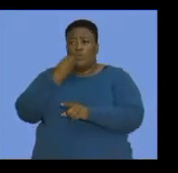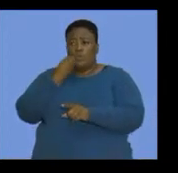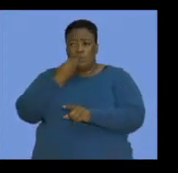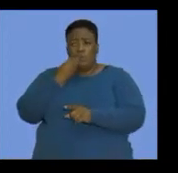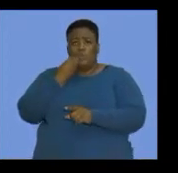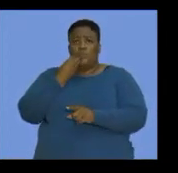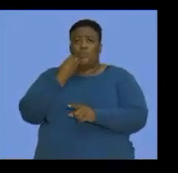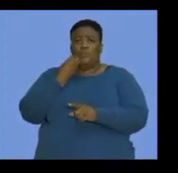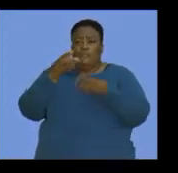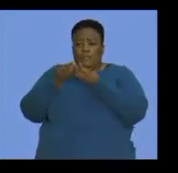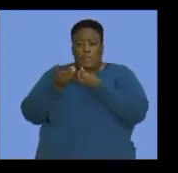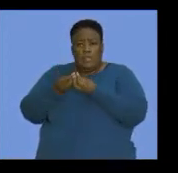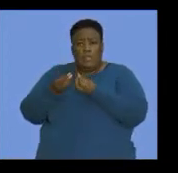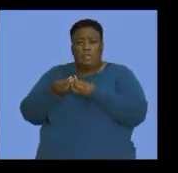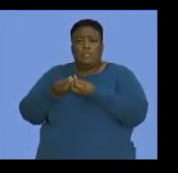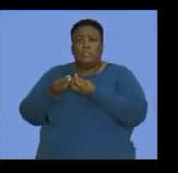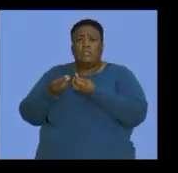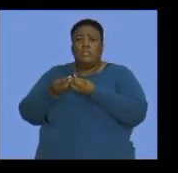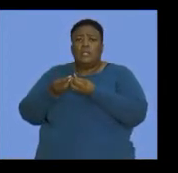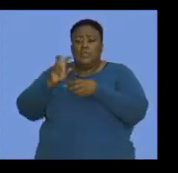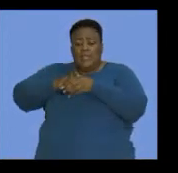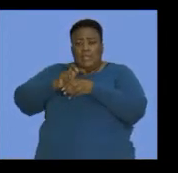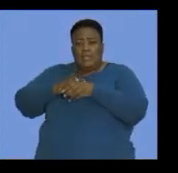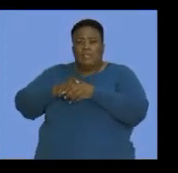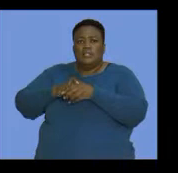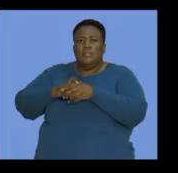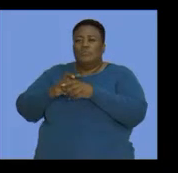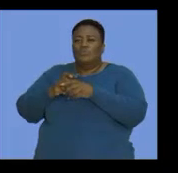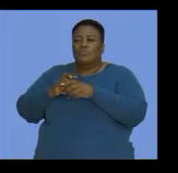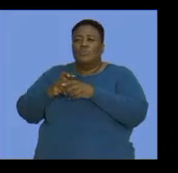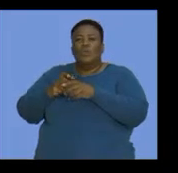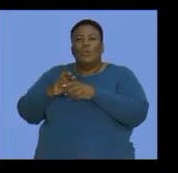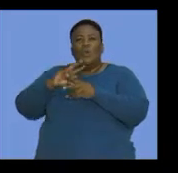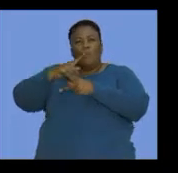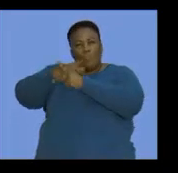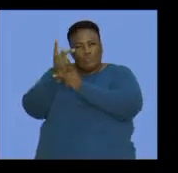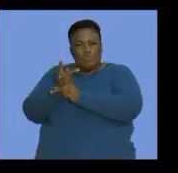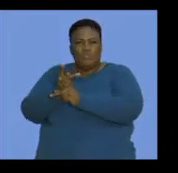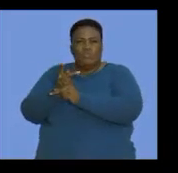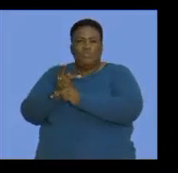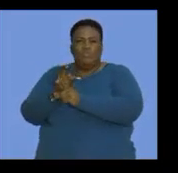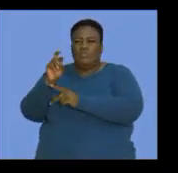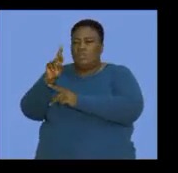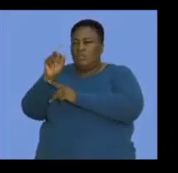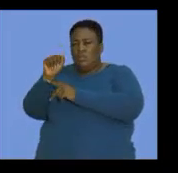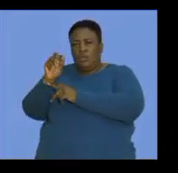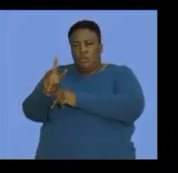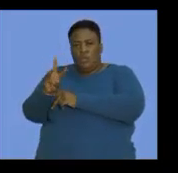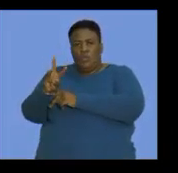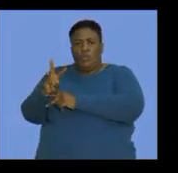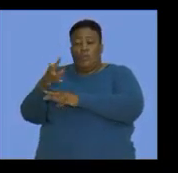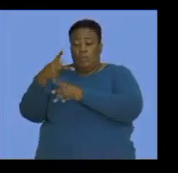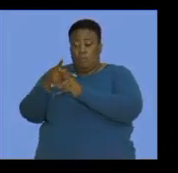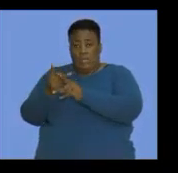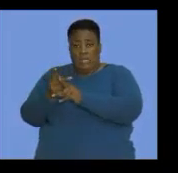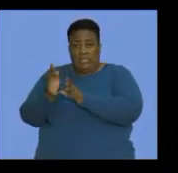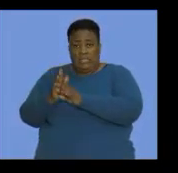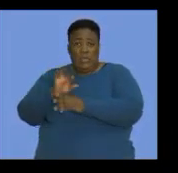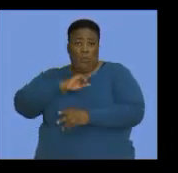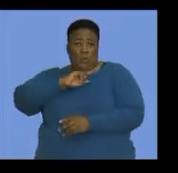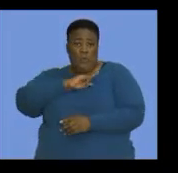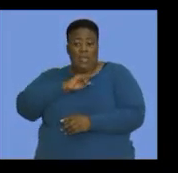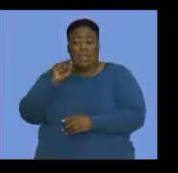reducing the consumption of raw materials that is required to produce raw products. We're reducing air pollution because